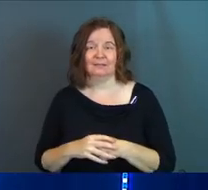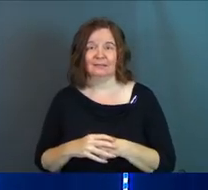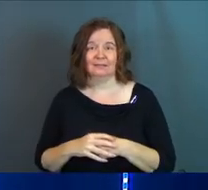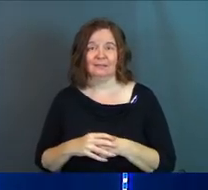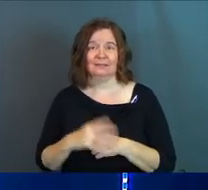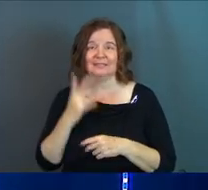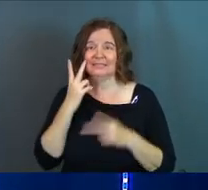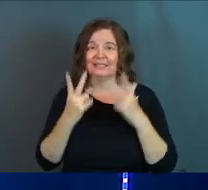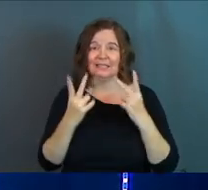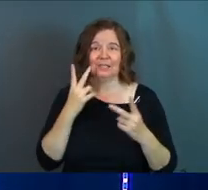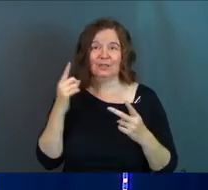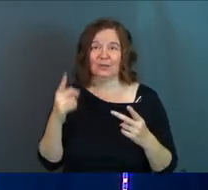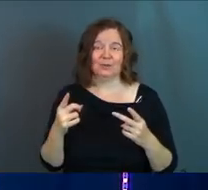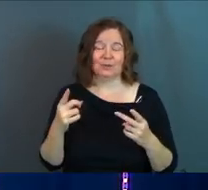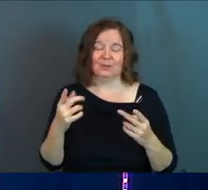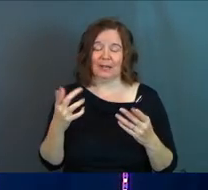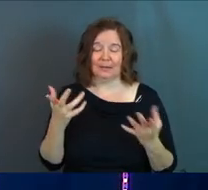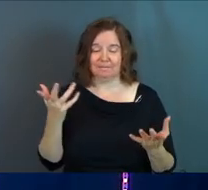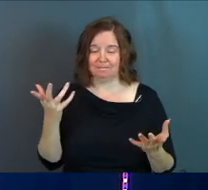See you,